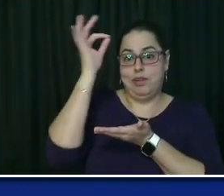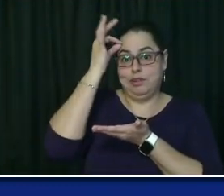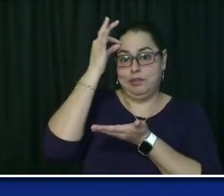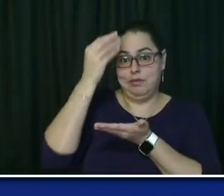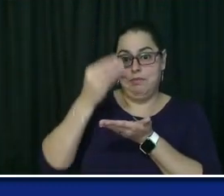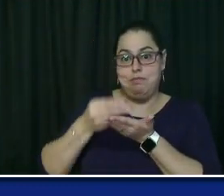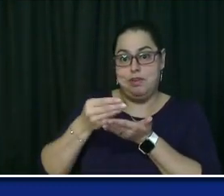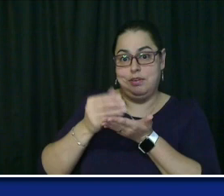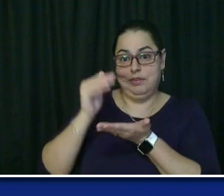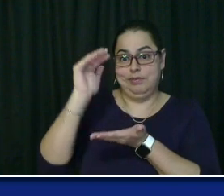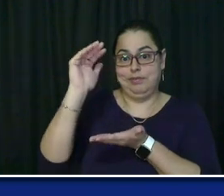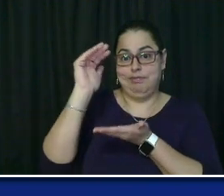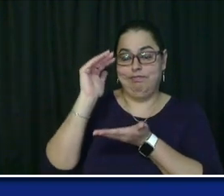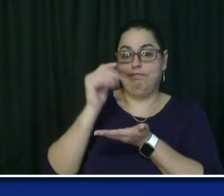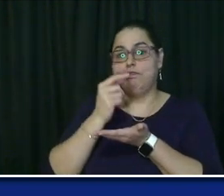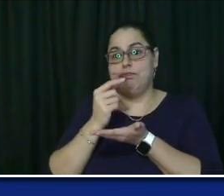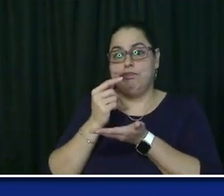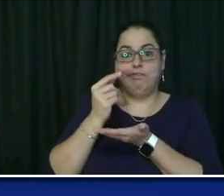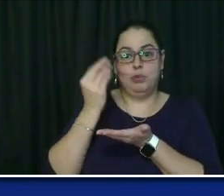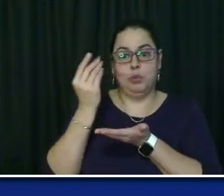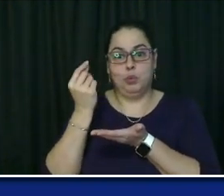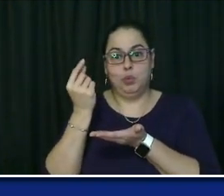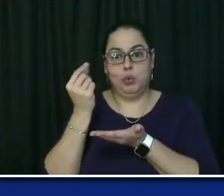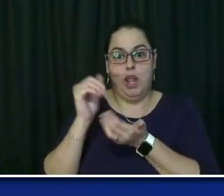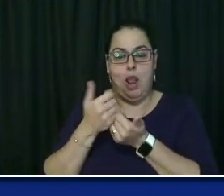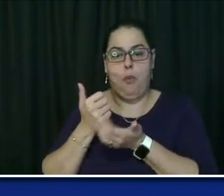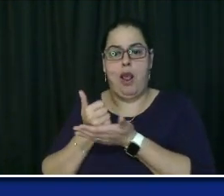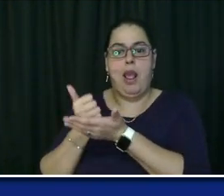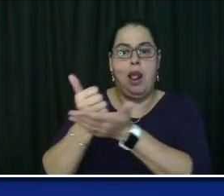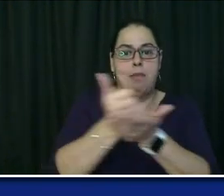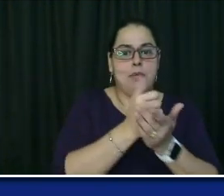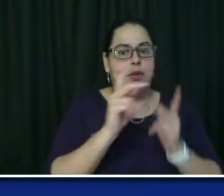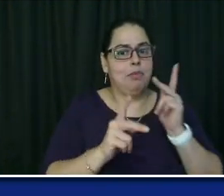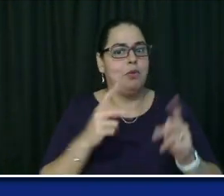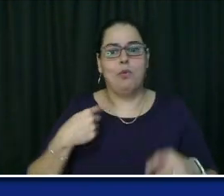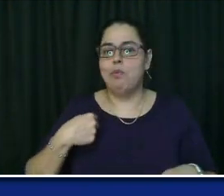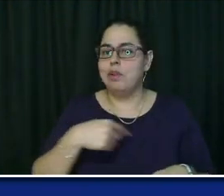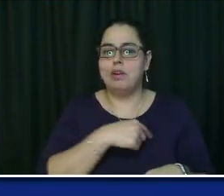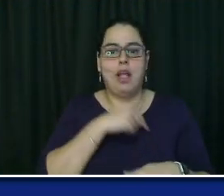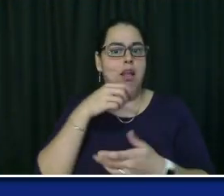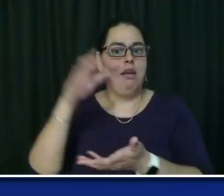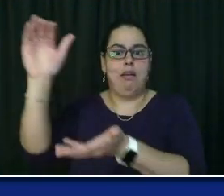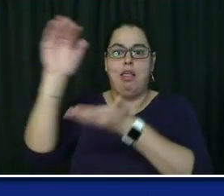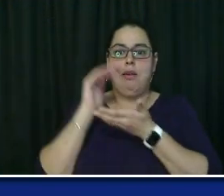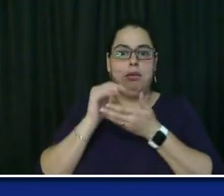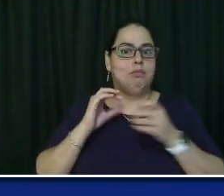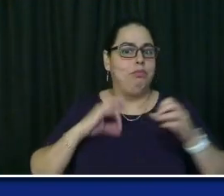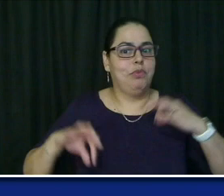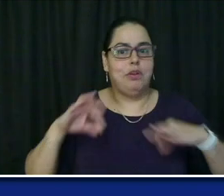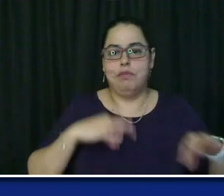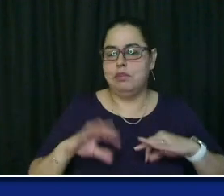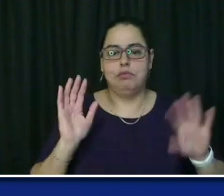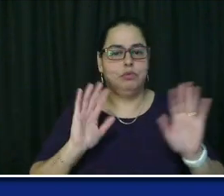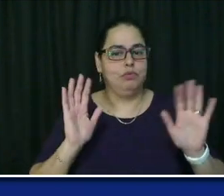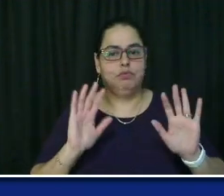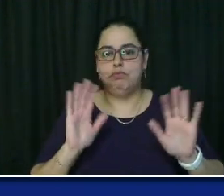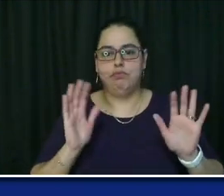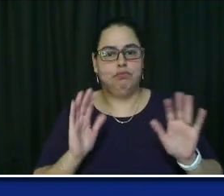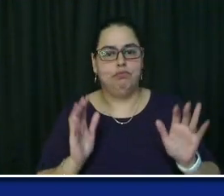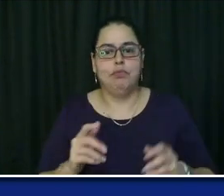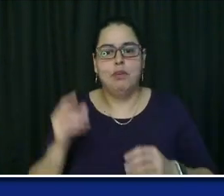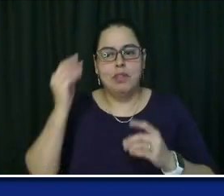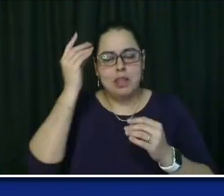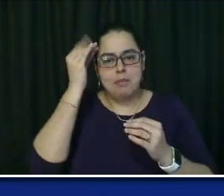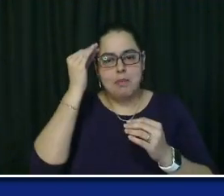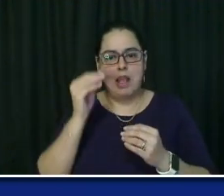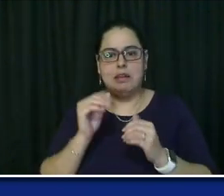those people who've been injured by the impact from COVID. And in one case, housing, and in another case, business. And we think those are productive use of money.